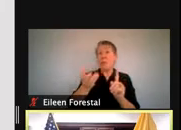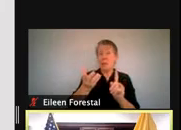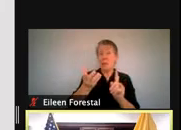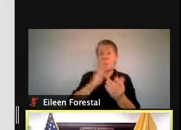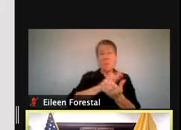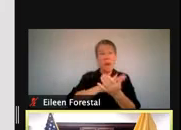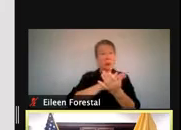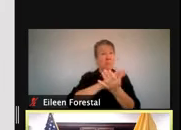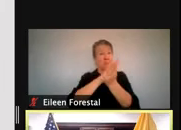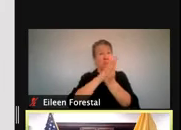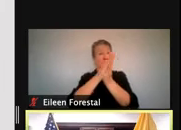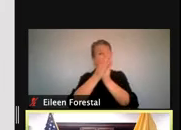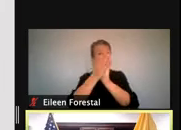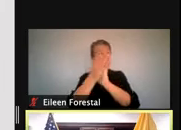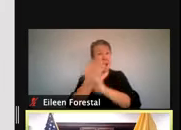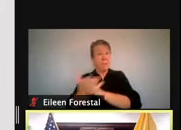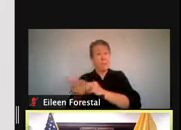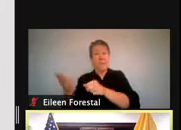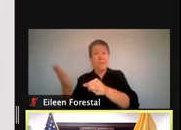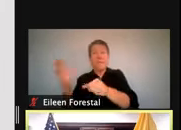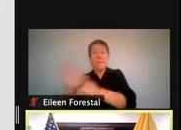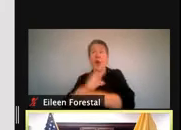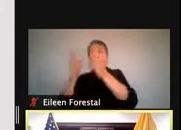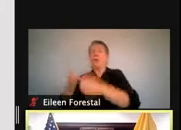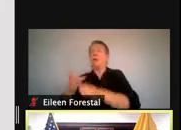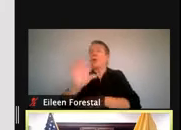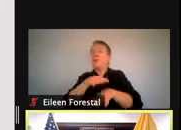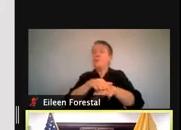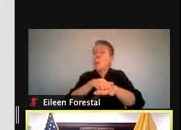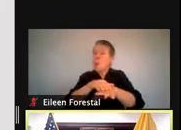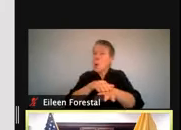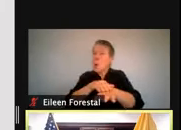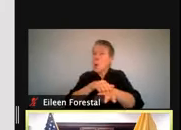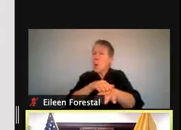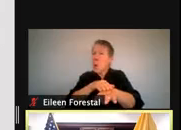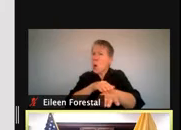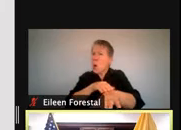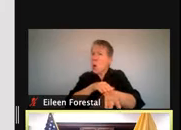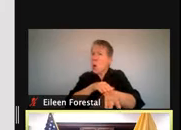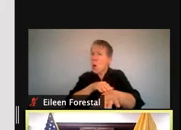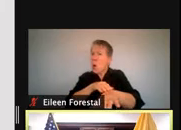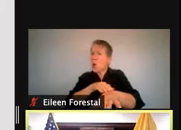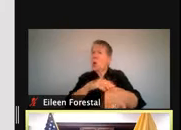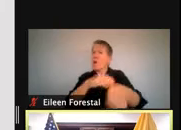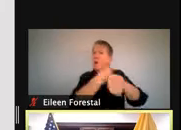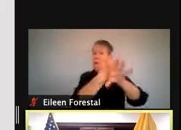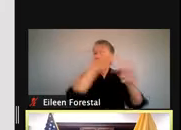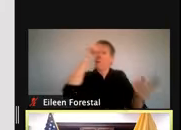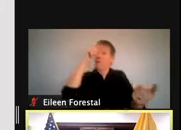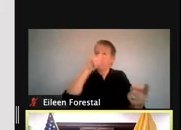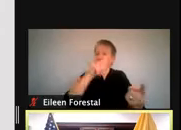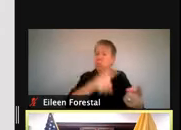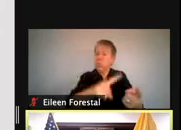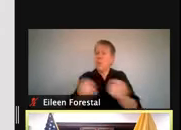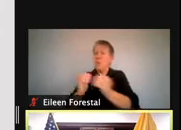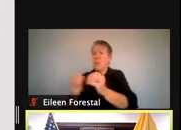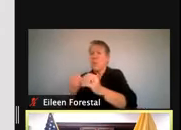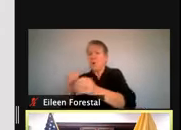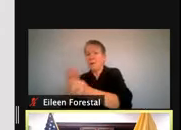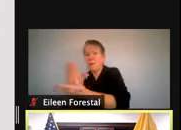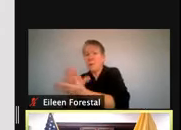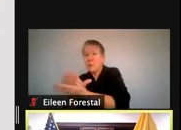don't have the floor plate in our districts, at least in all of our districts, to accommodate the 6 feet social distancing that